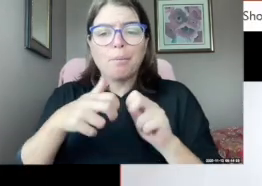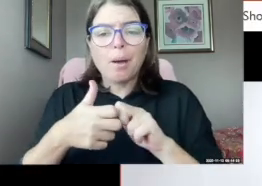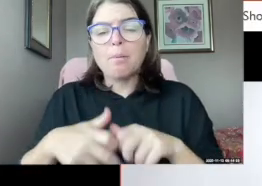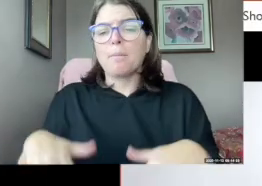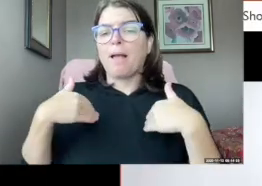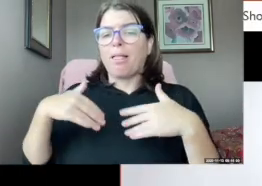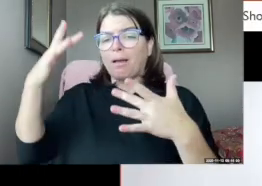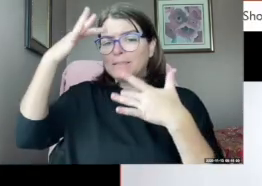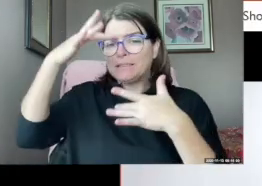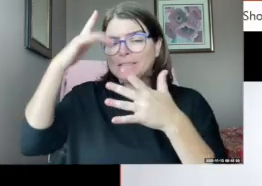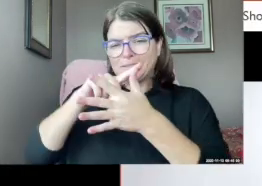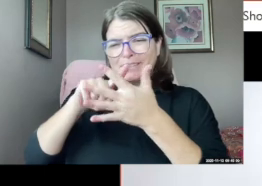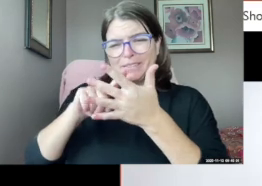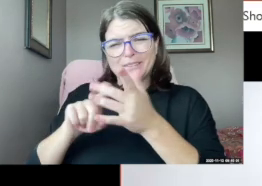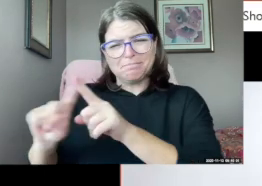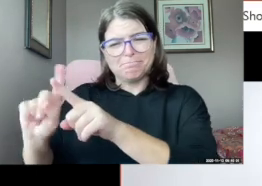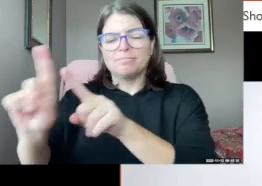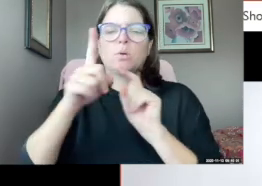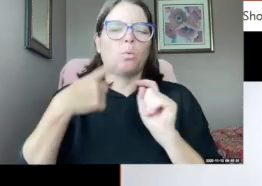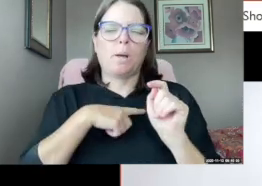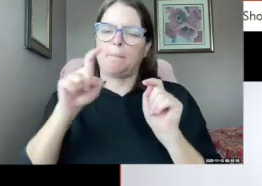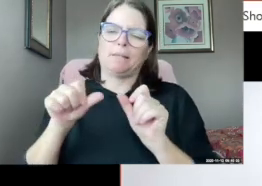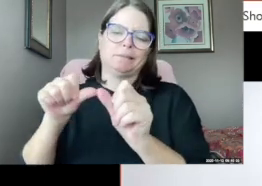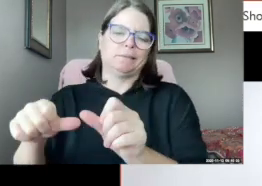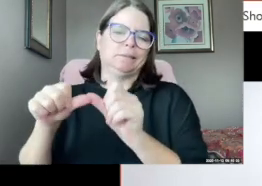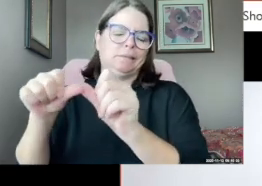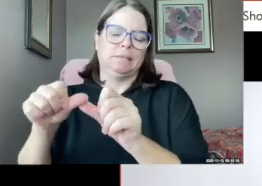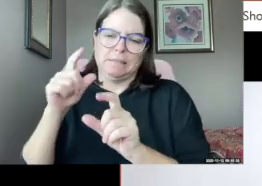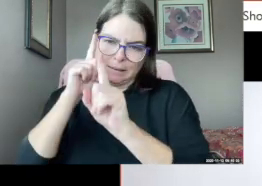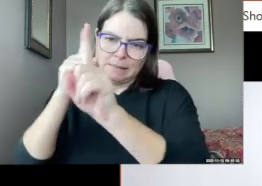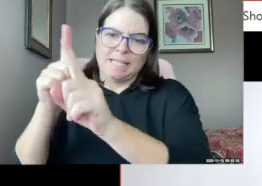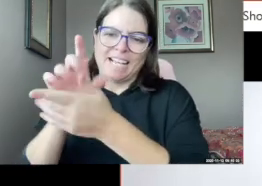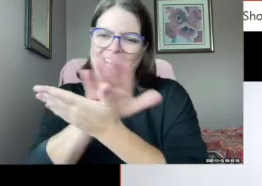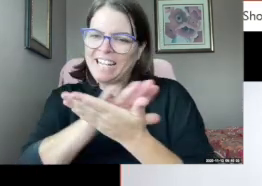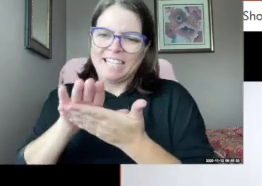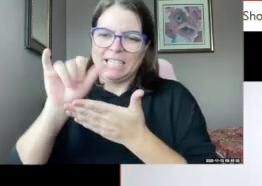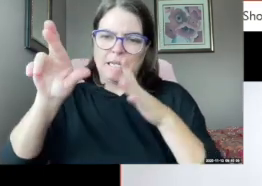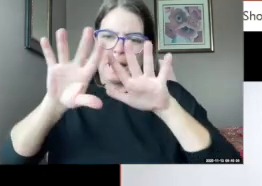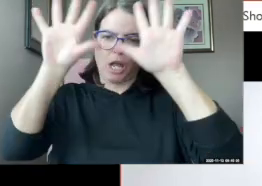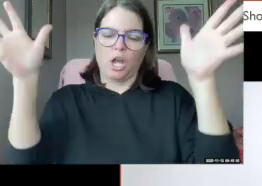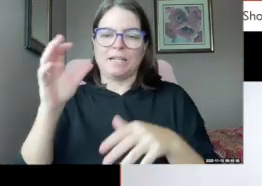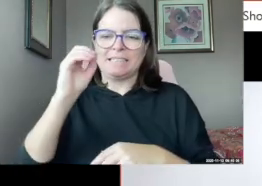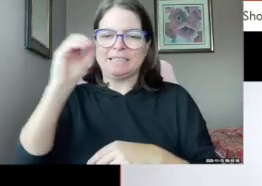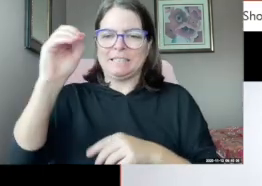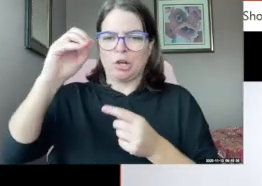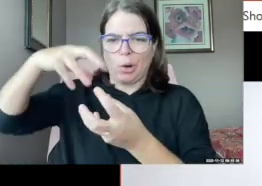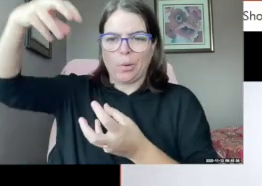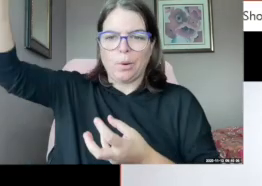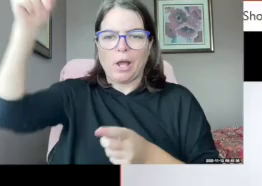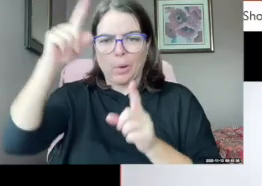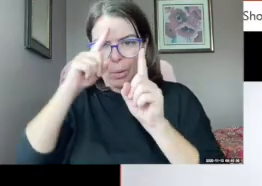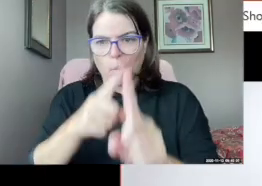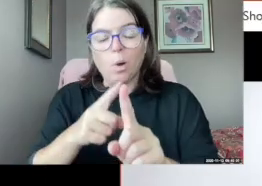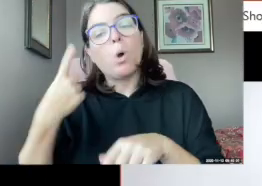disease. That's why we must keep pushing forward. To reach our clean air and zero emission goals, we all need to